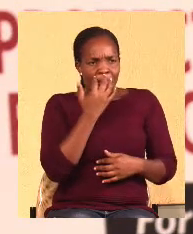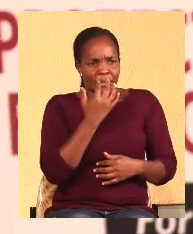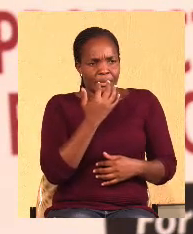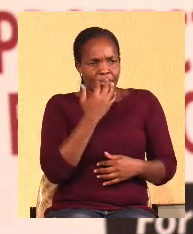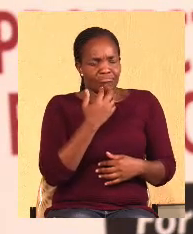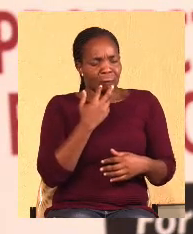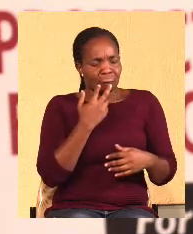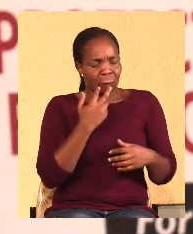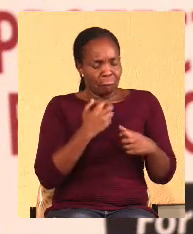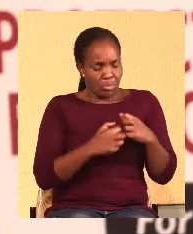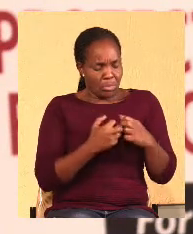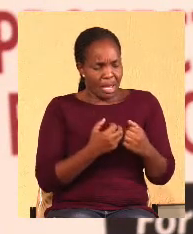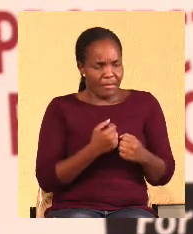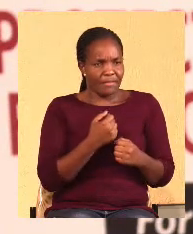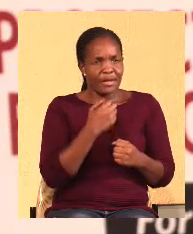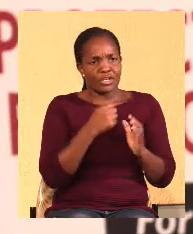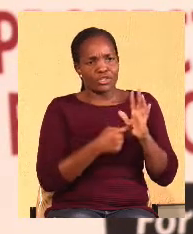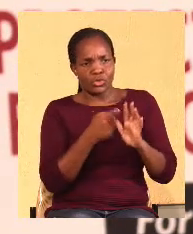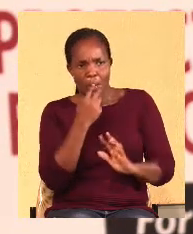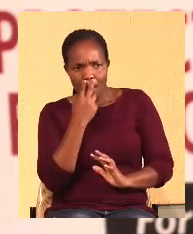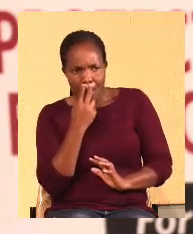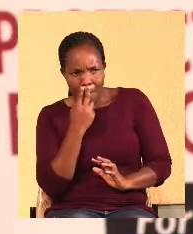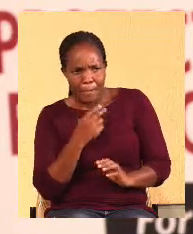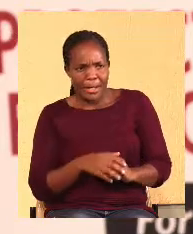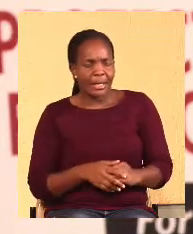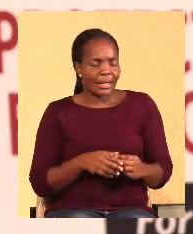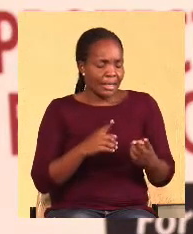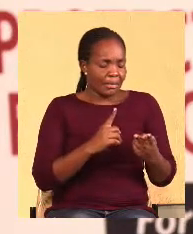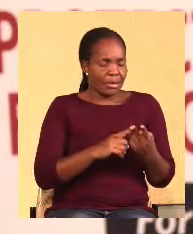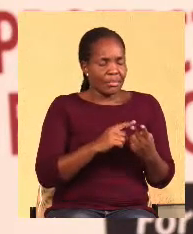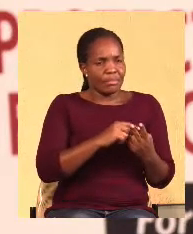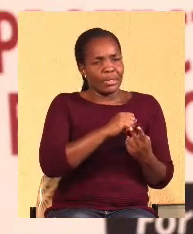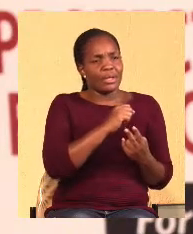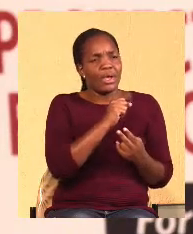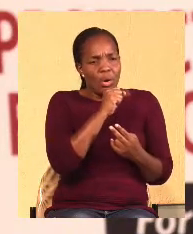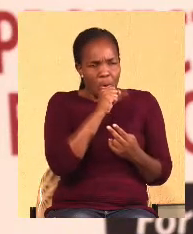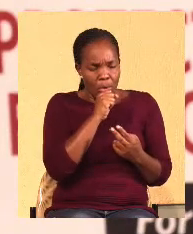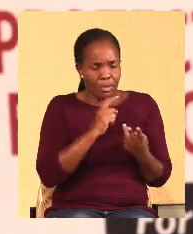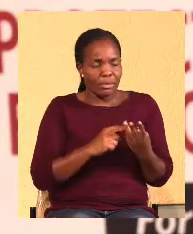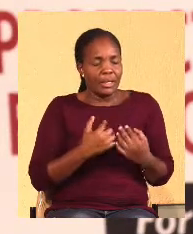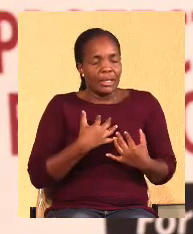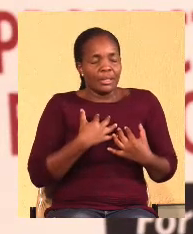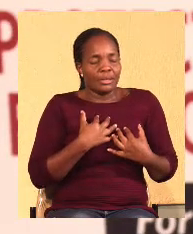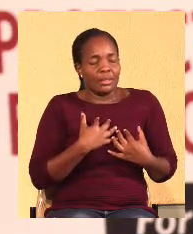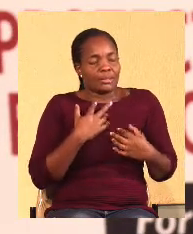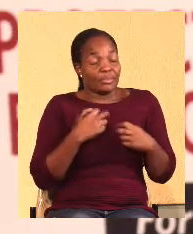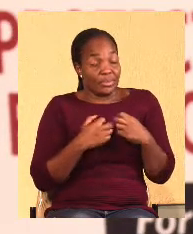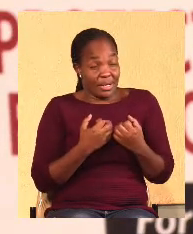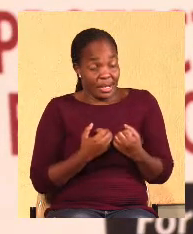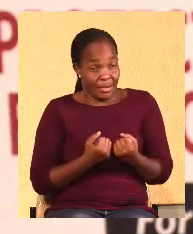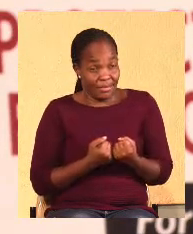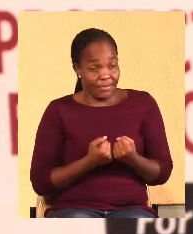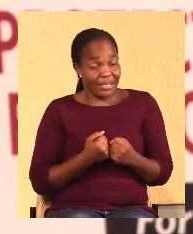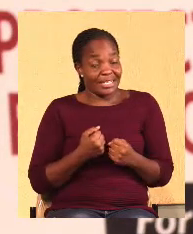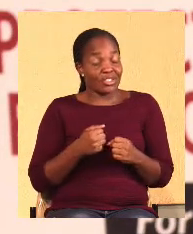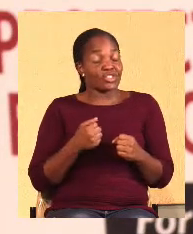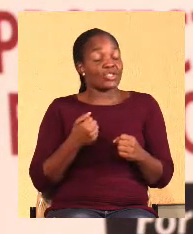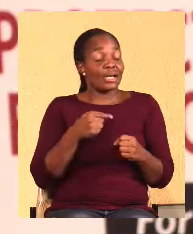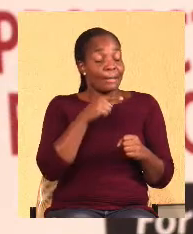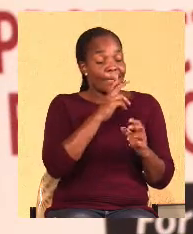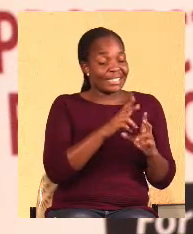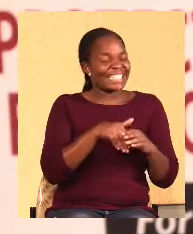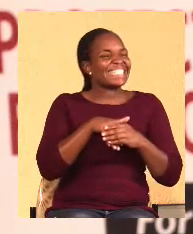one of the following, like cough, shortness of breath, and a history of travel to